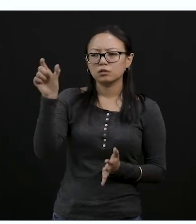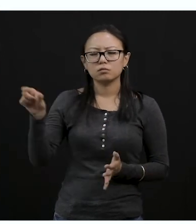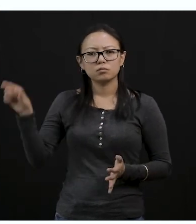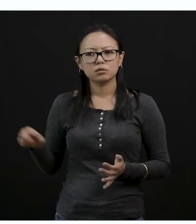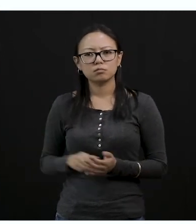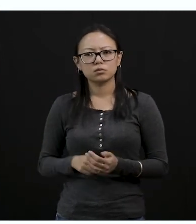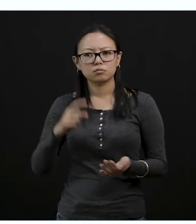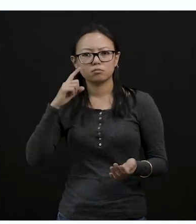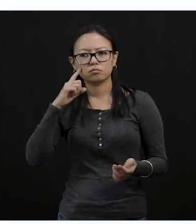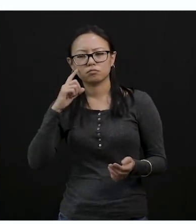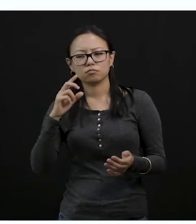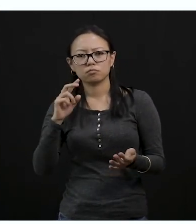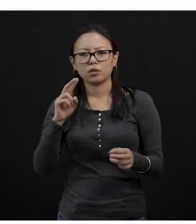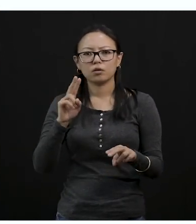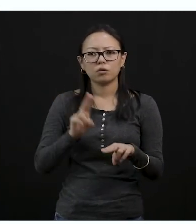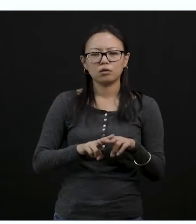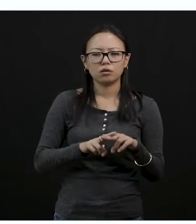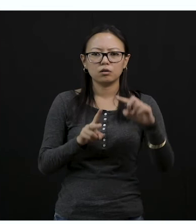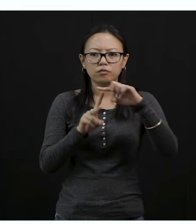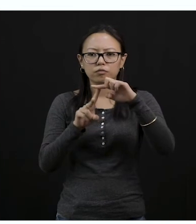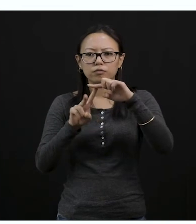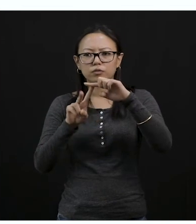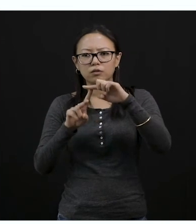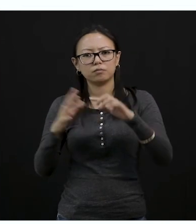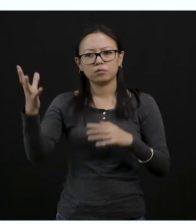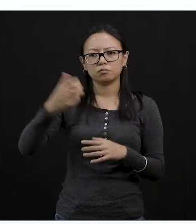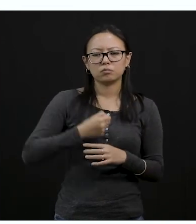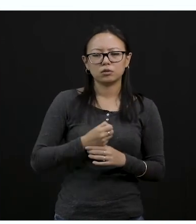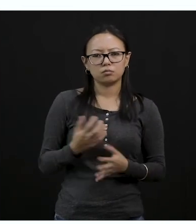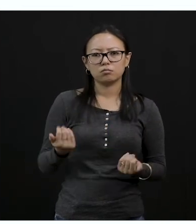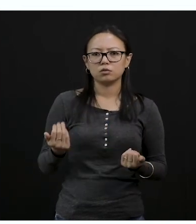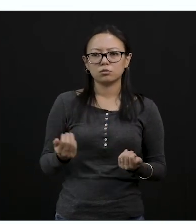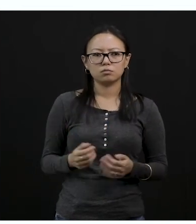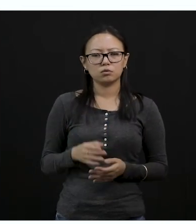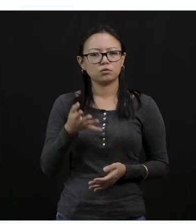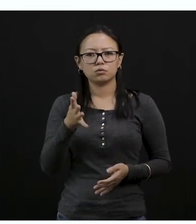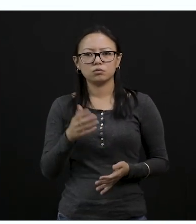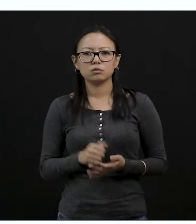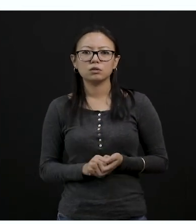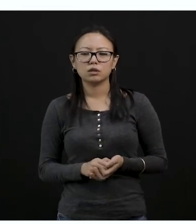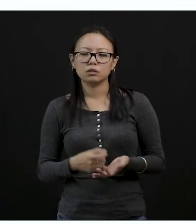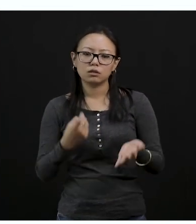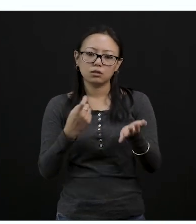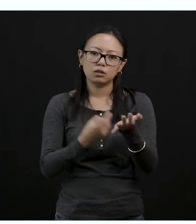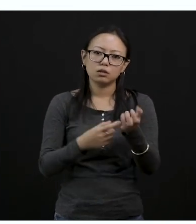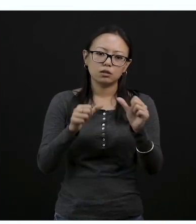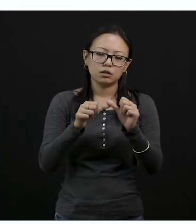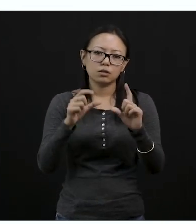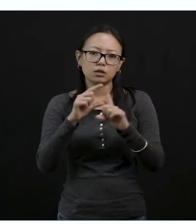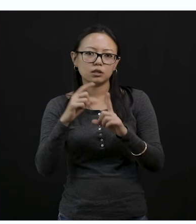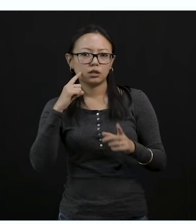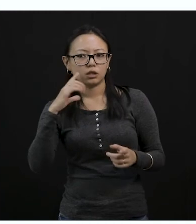them, for villages or in a very remote area, they keep a radio, and with the help of radio they get all